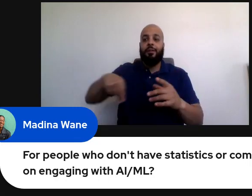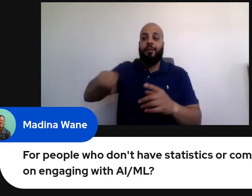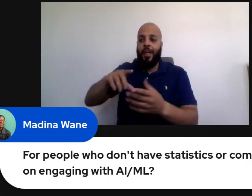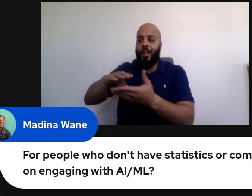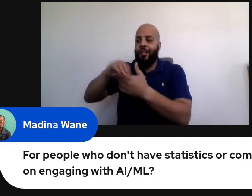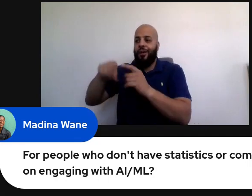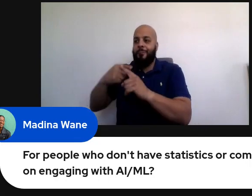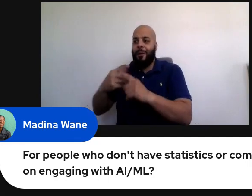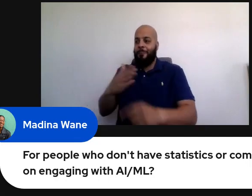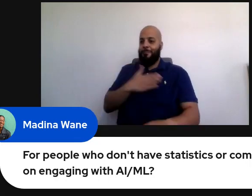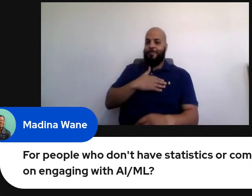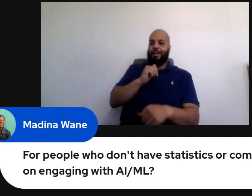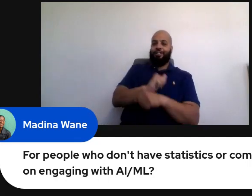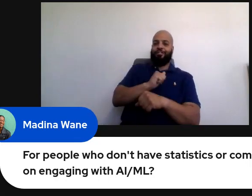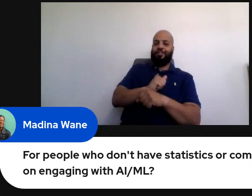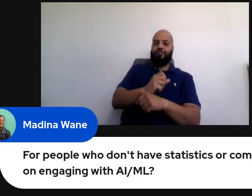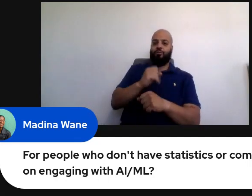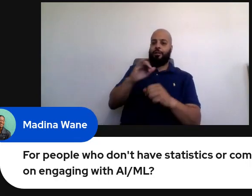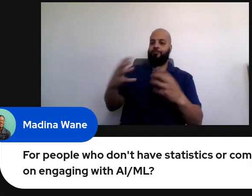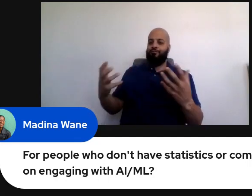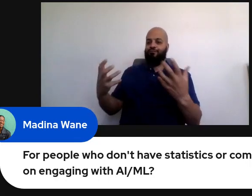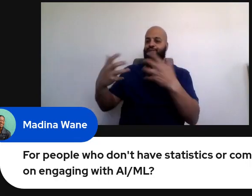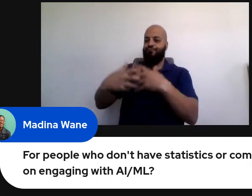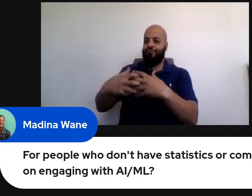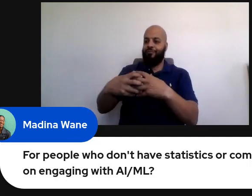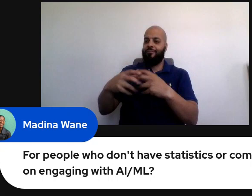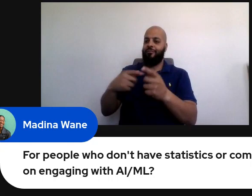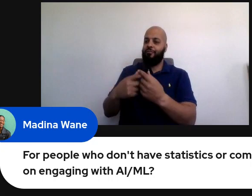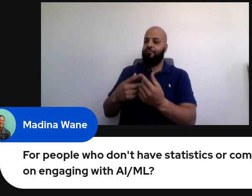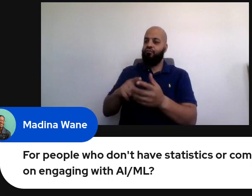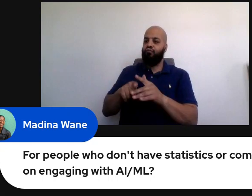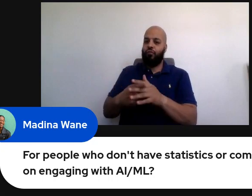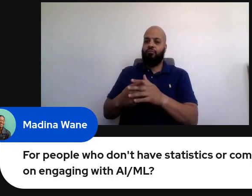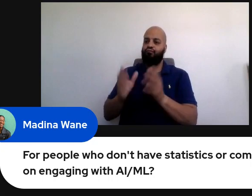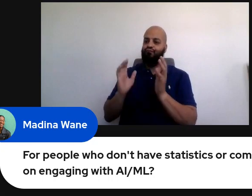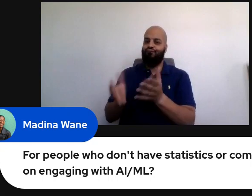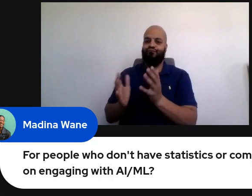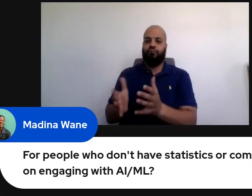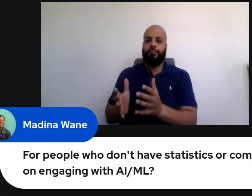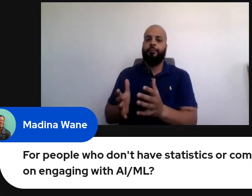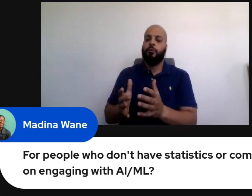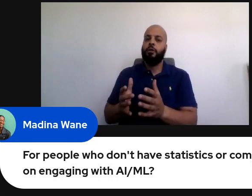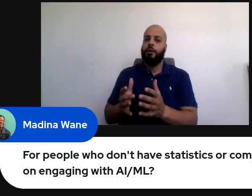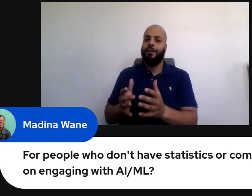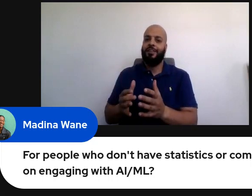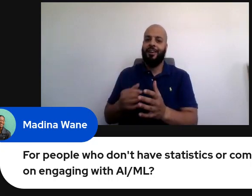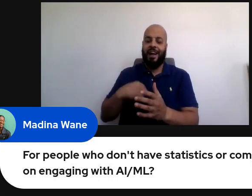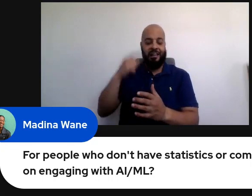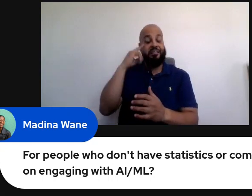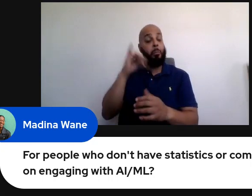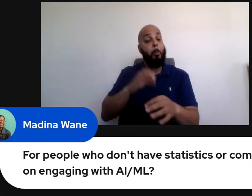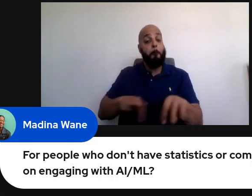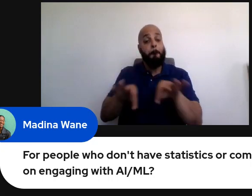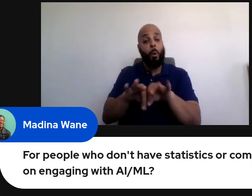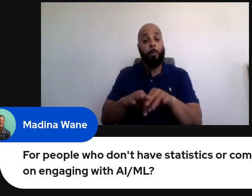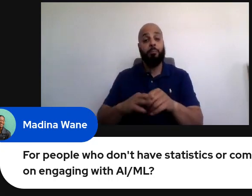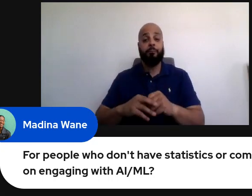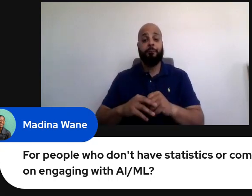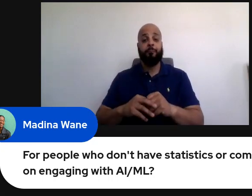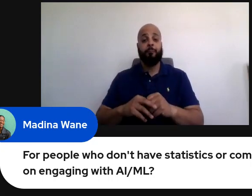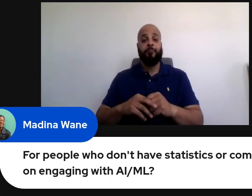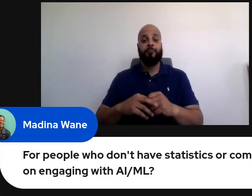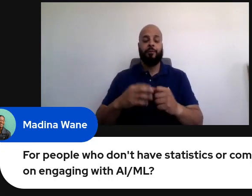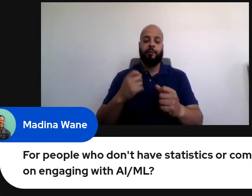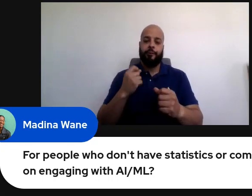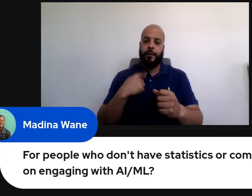machine learning so that we can bridge the gap and have those conversations. So I think that this is important. There are lots of things